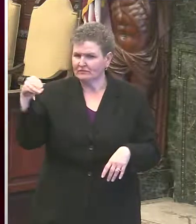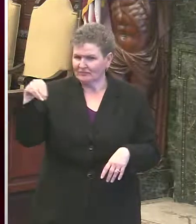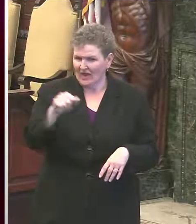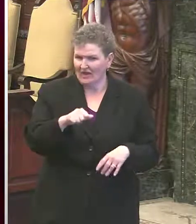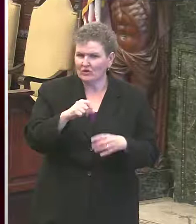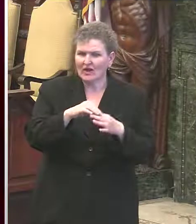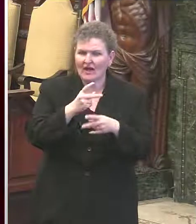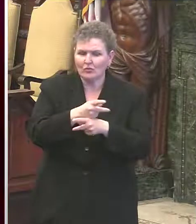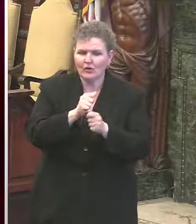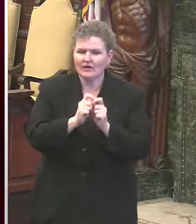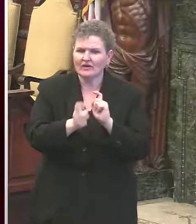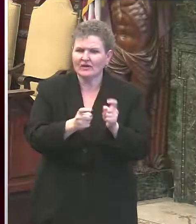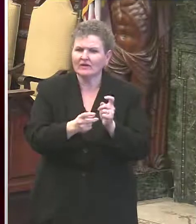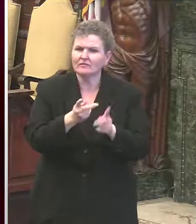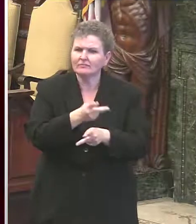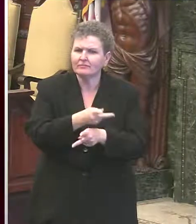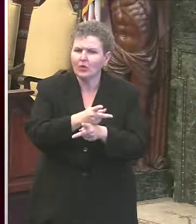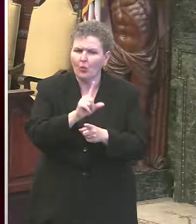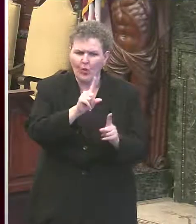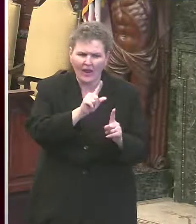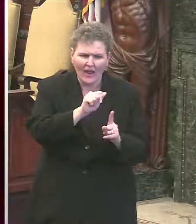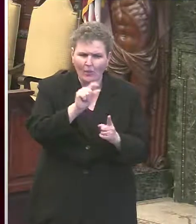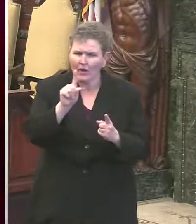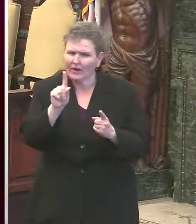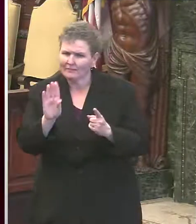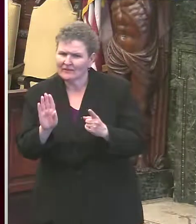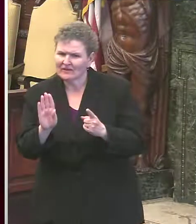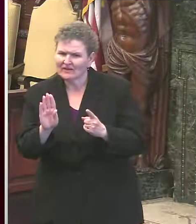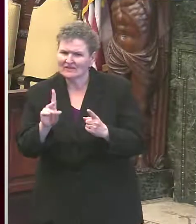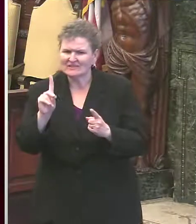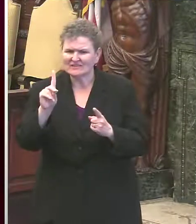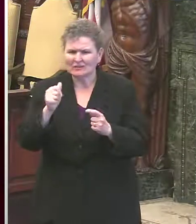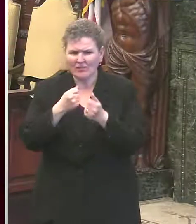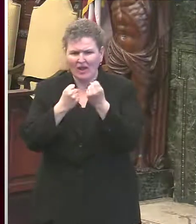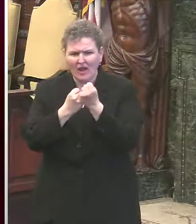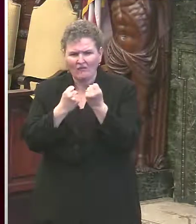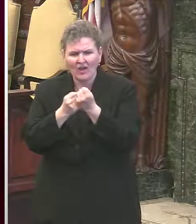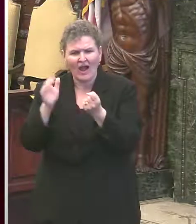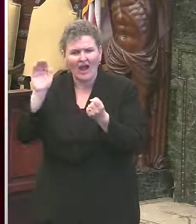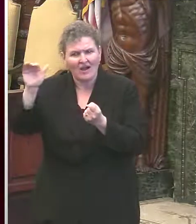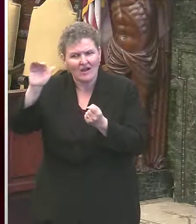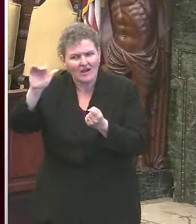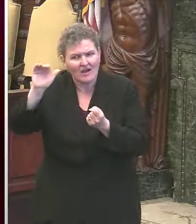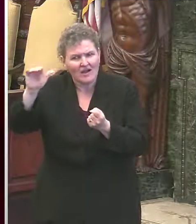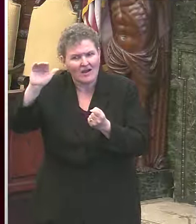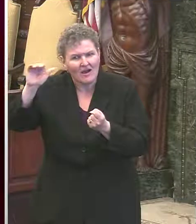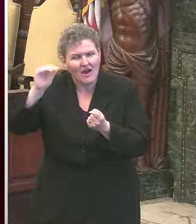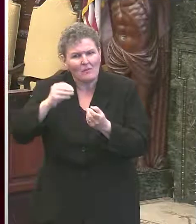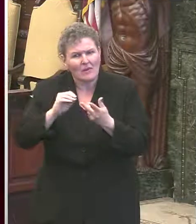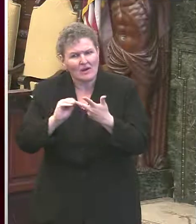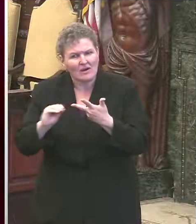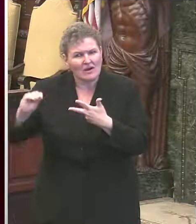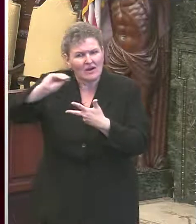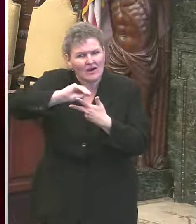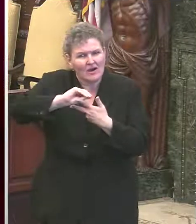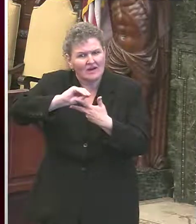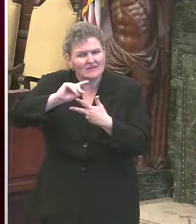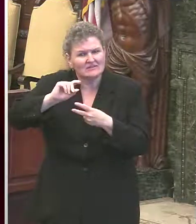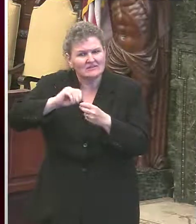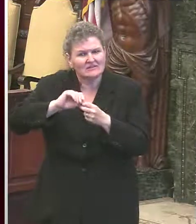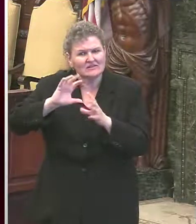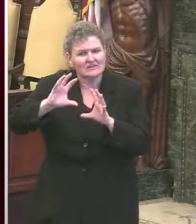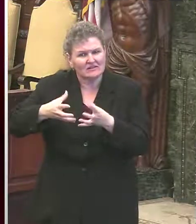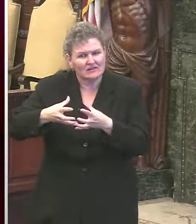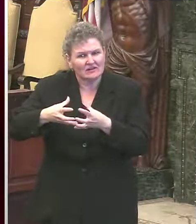1A or 1B. Disabilities advocates are asking, say they have been lobbying for the city to include this in a